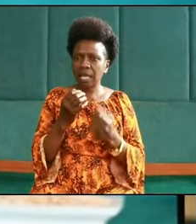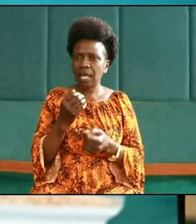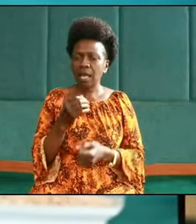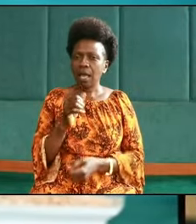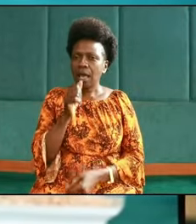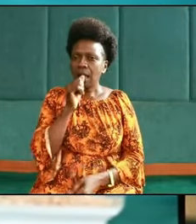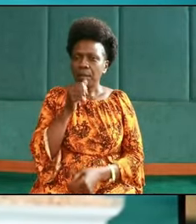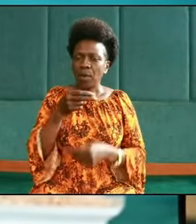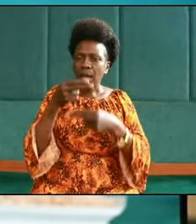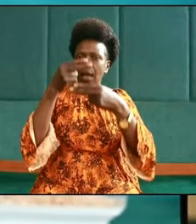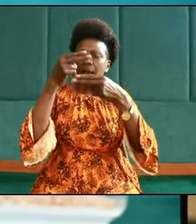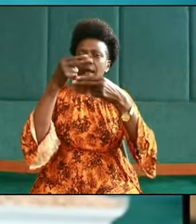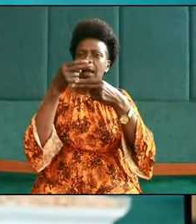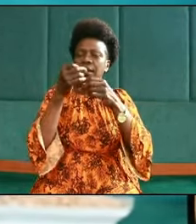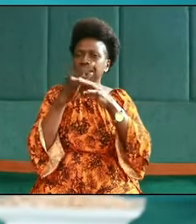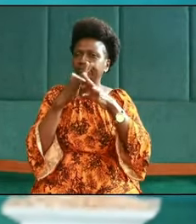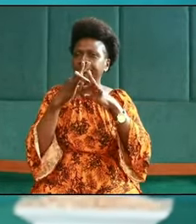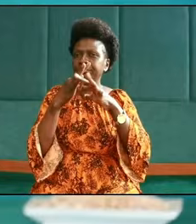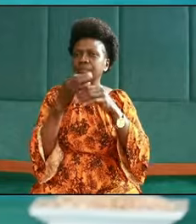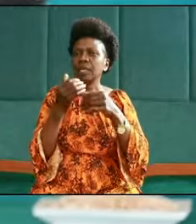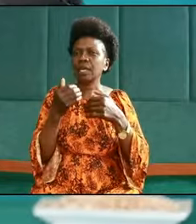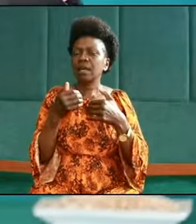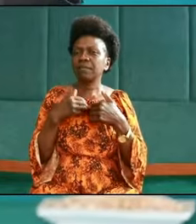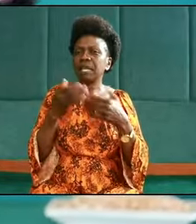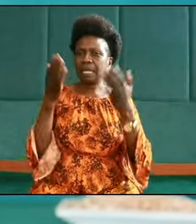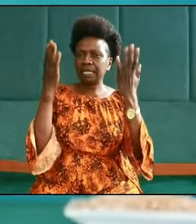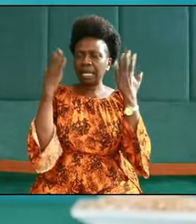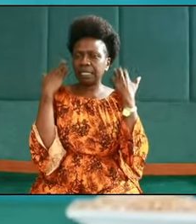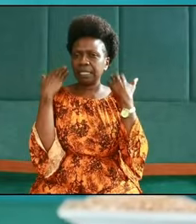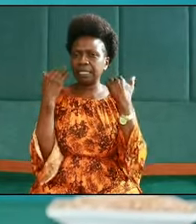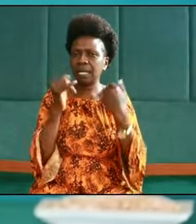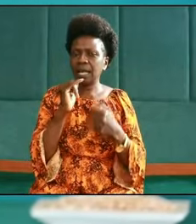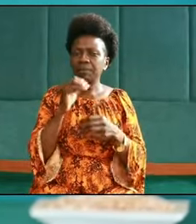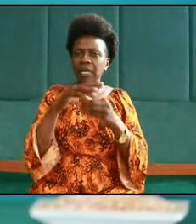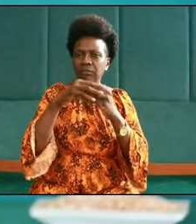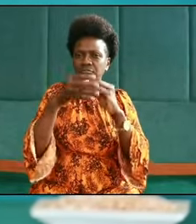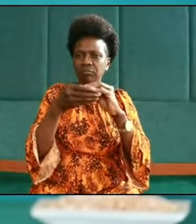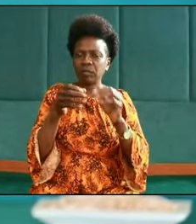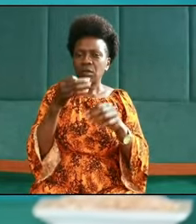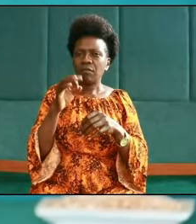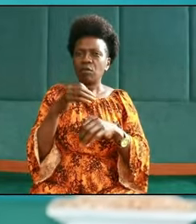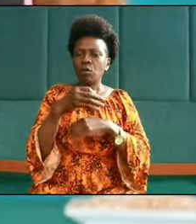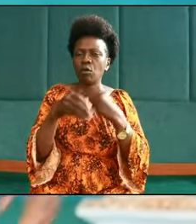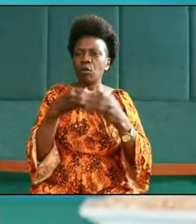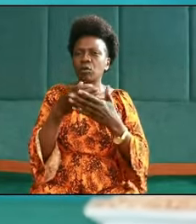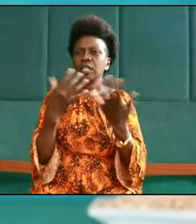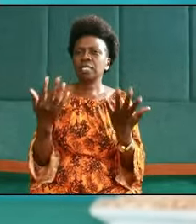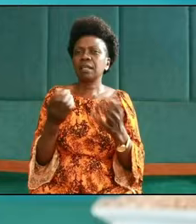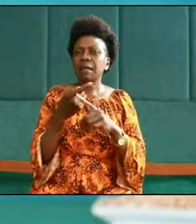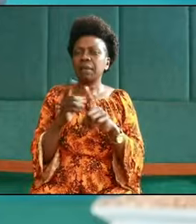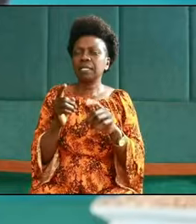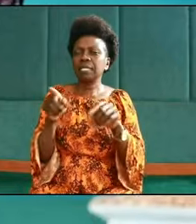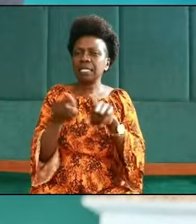high and lofty. I inhabit eternity. I am the creator of all things." But as